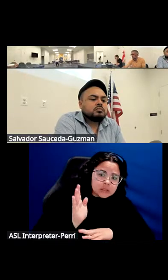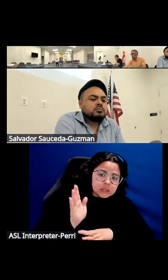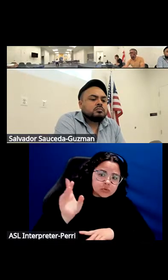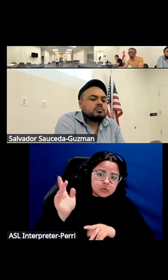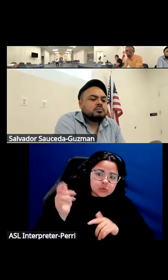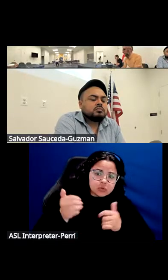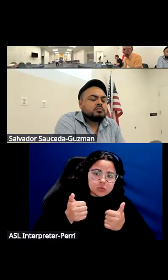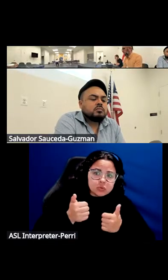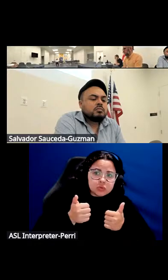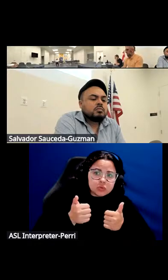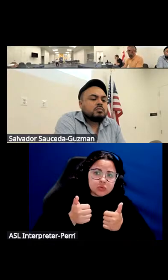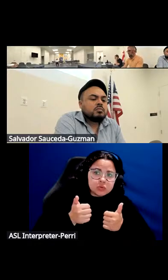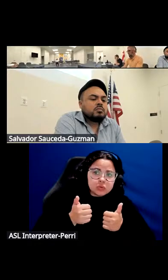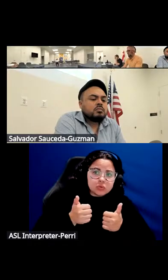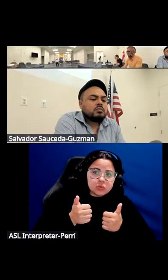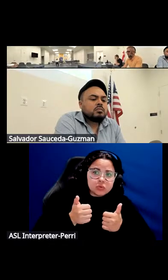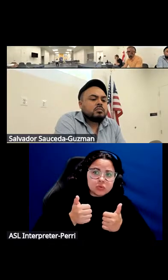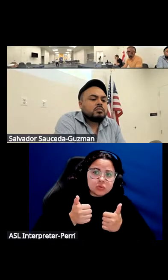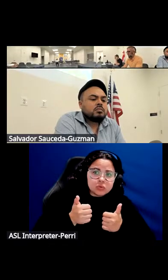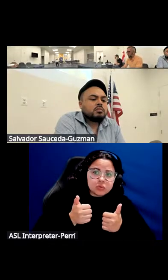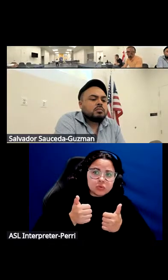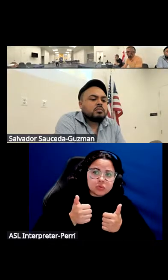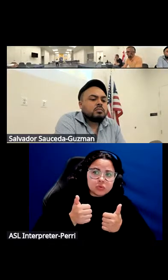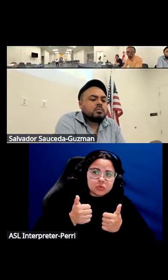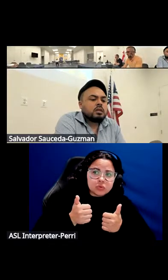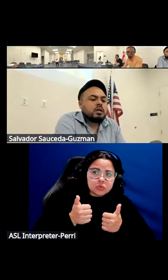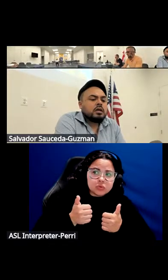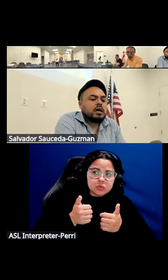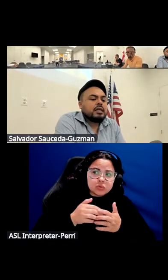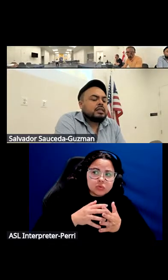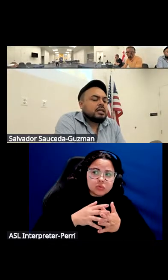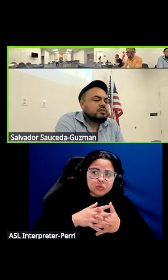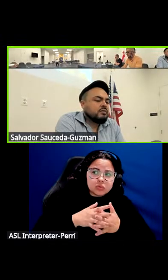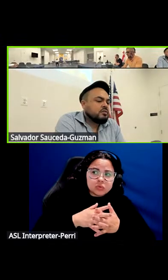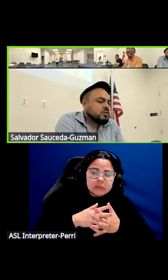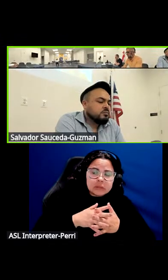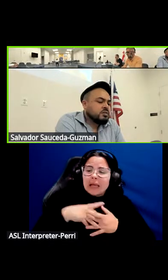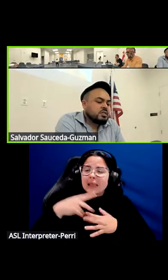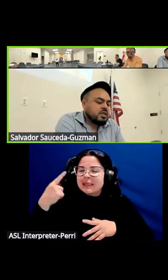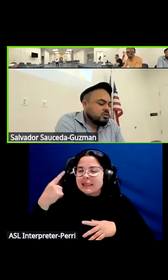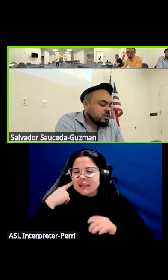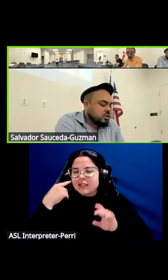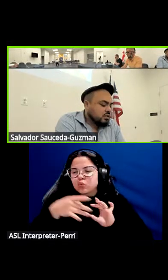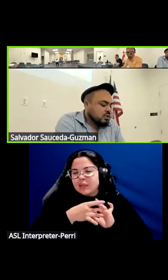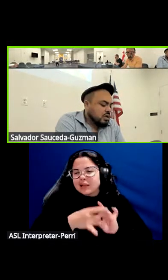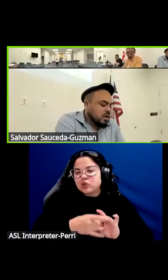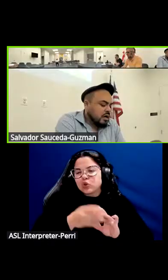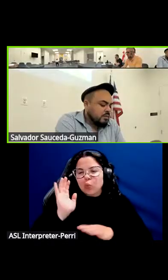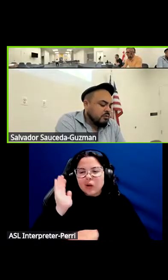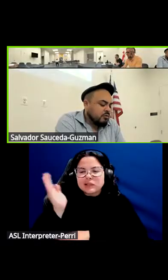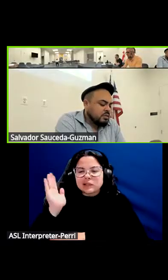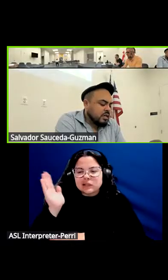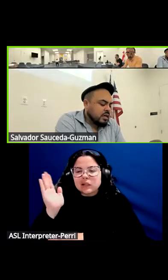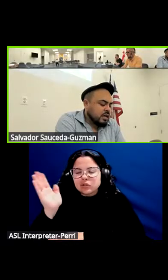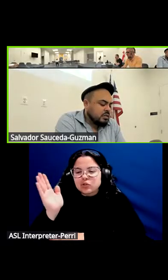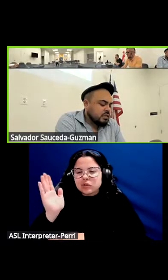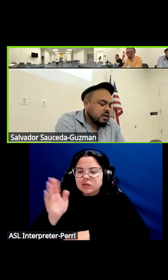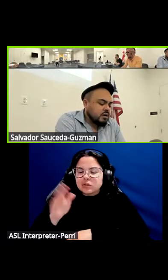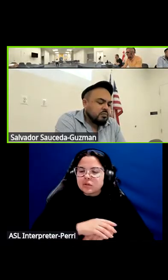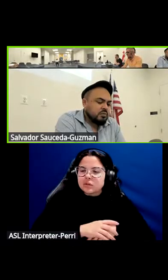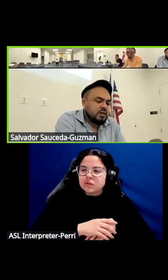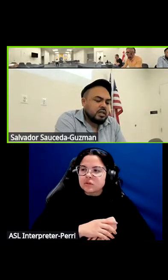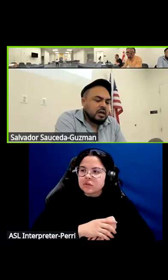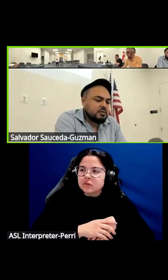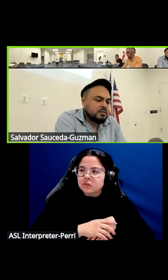presentation? Commissioner Soseda Guzman? I think that's in reference to the presentation. I would say